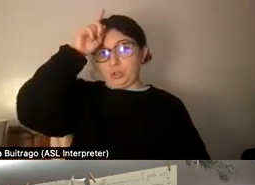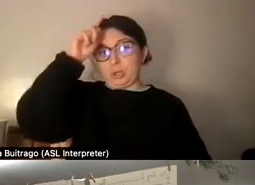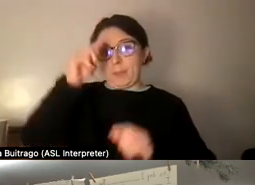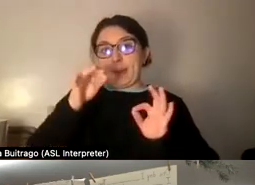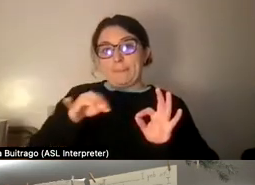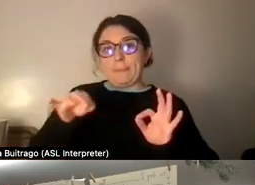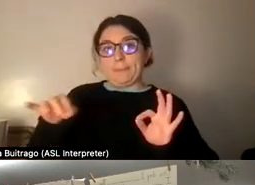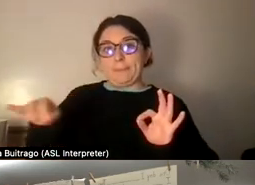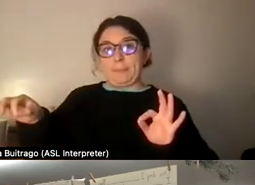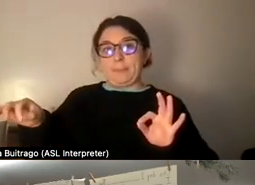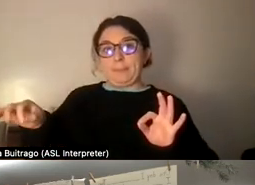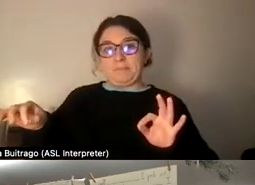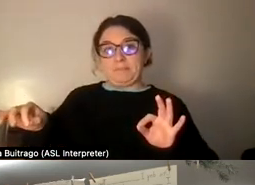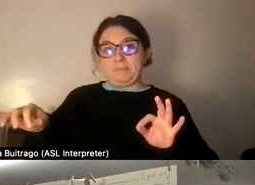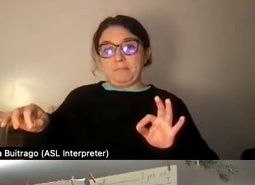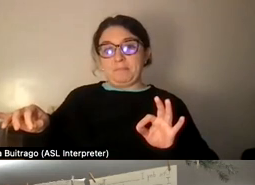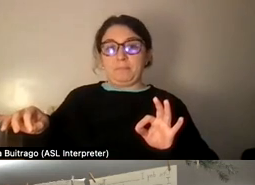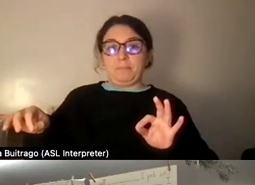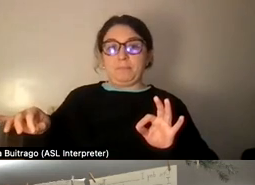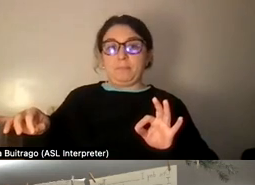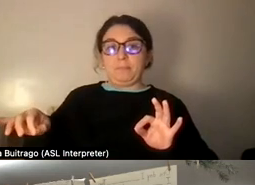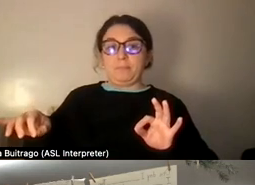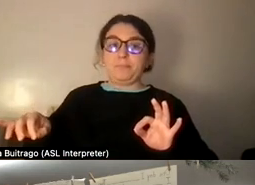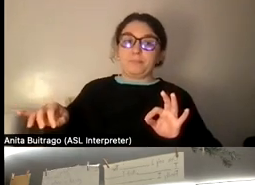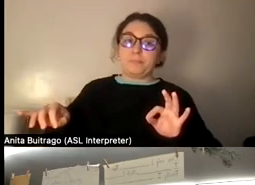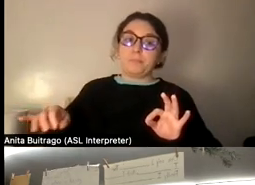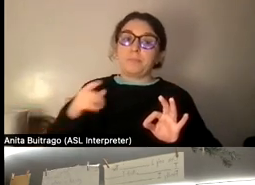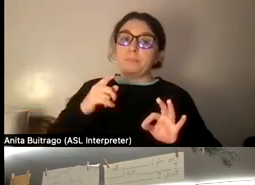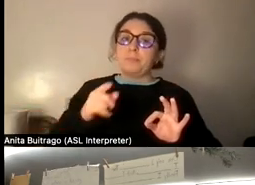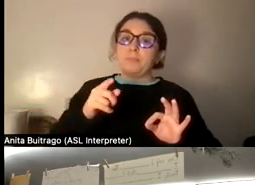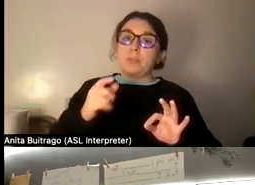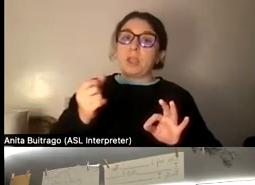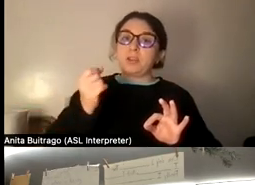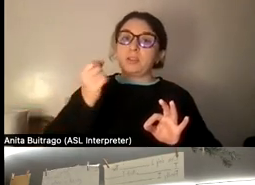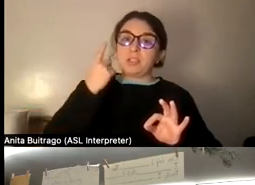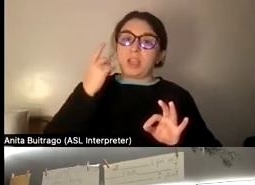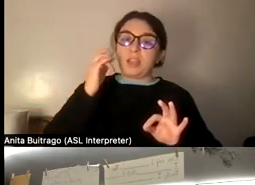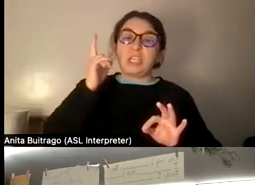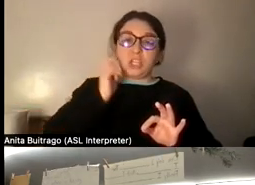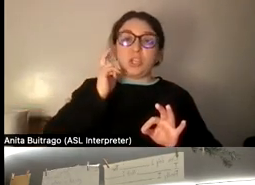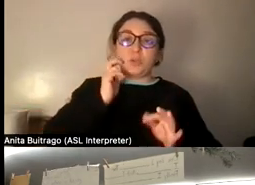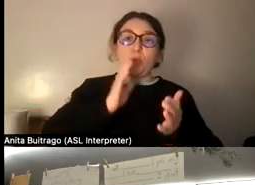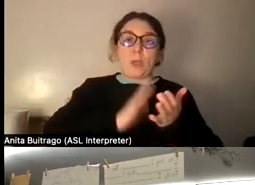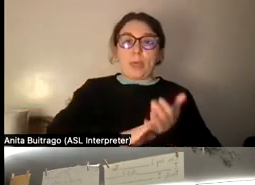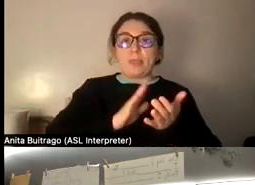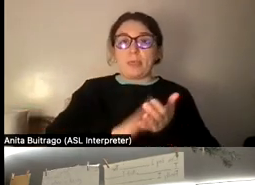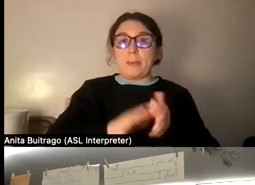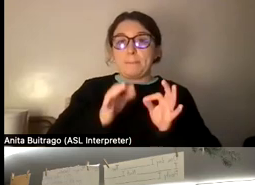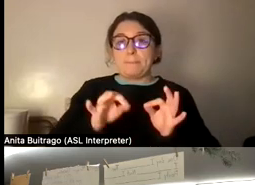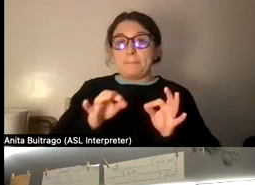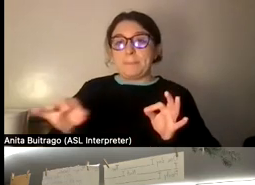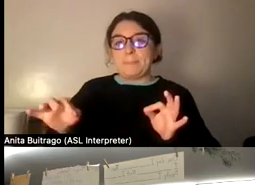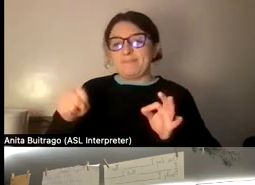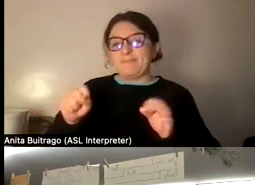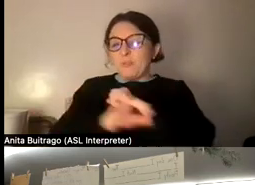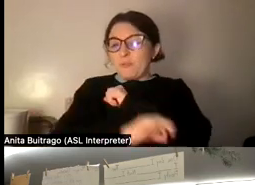lasse mir bird, like they live in hearing that rhythm, even completely foreign language, there is a rhythm